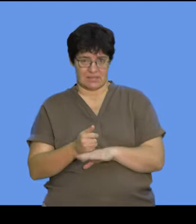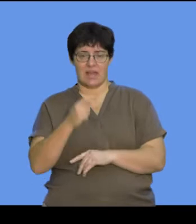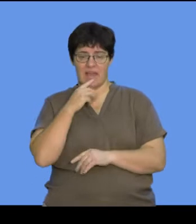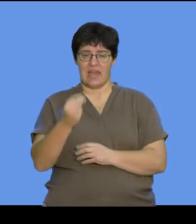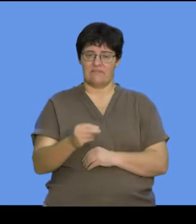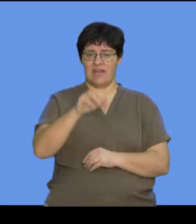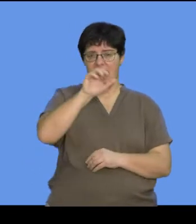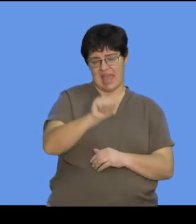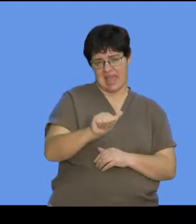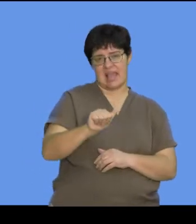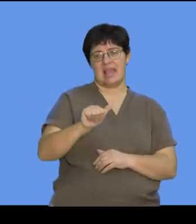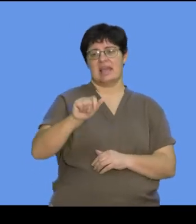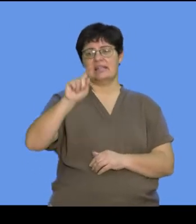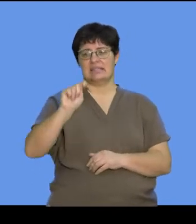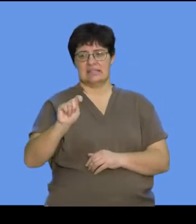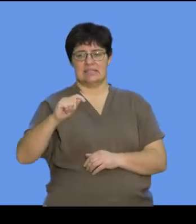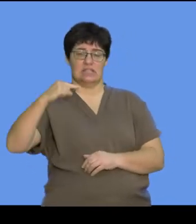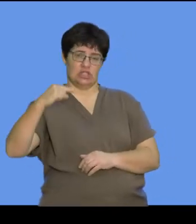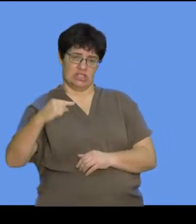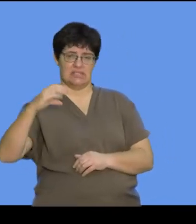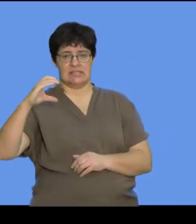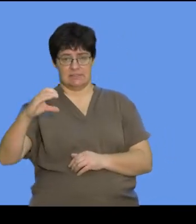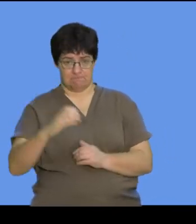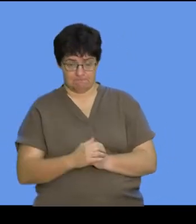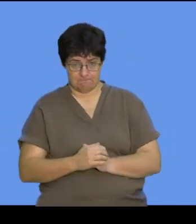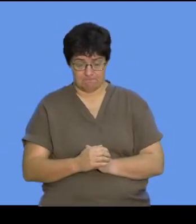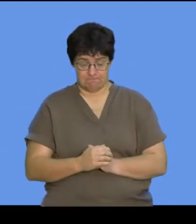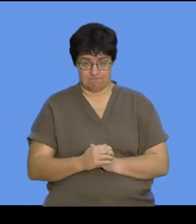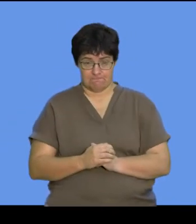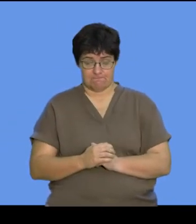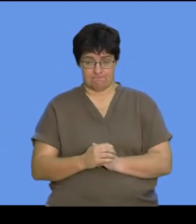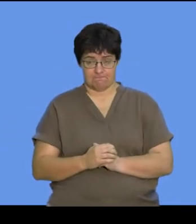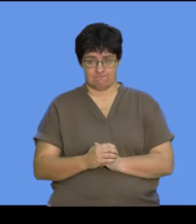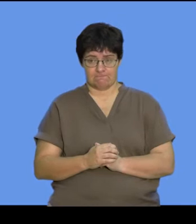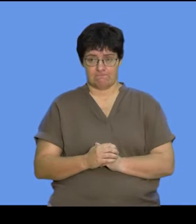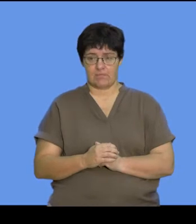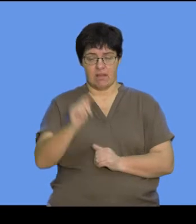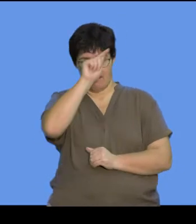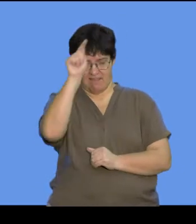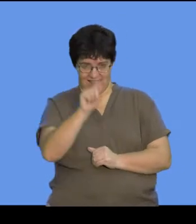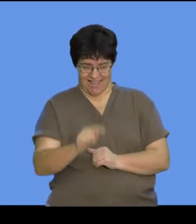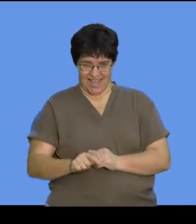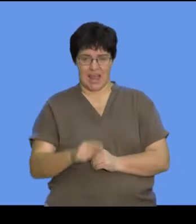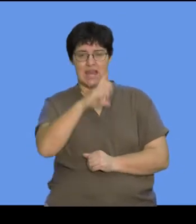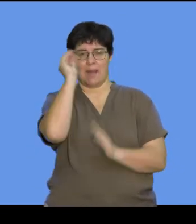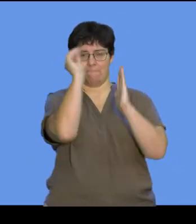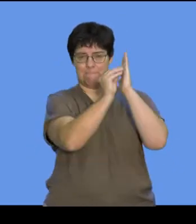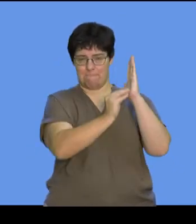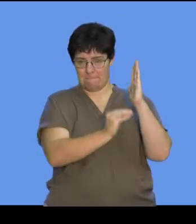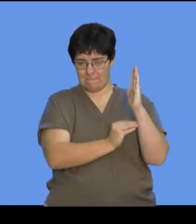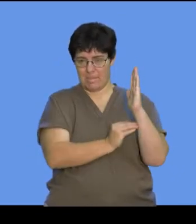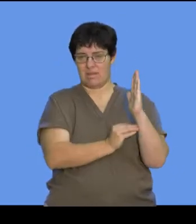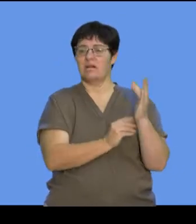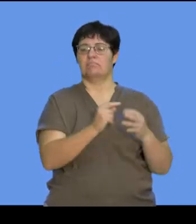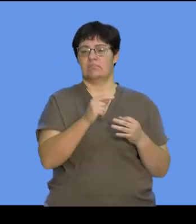up of adenine, thymine, guanine, and cytosine. As I mentioned here, as a recap,